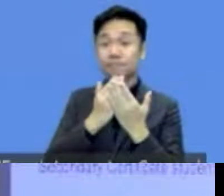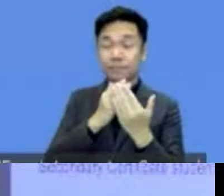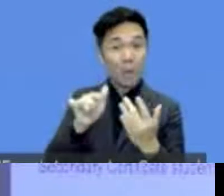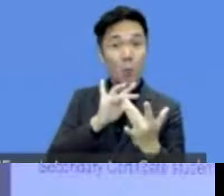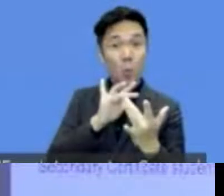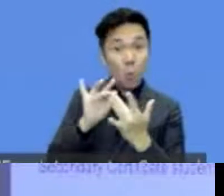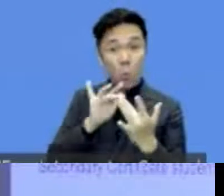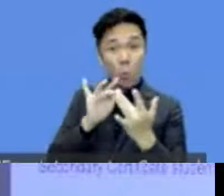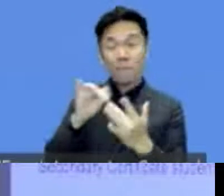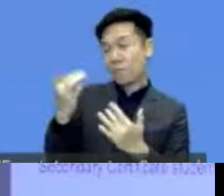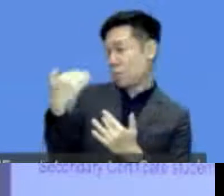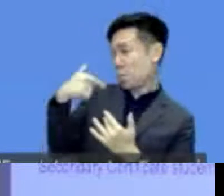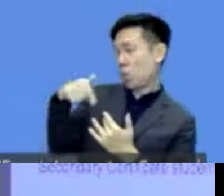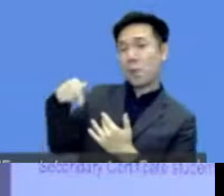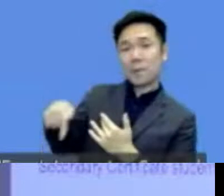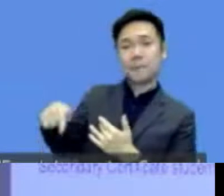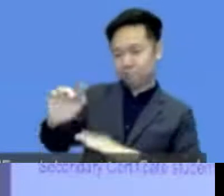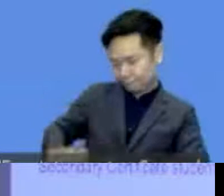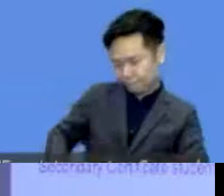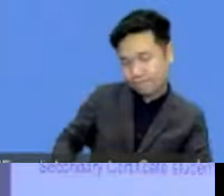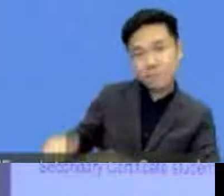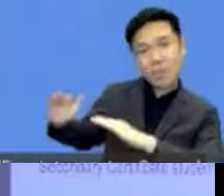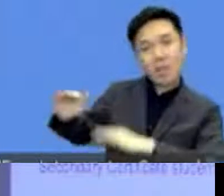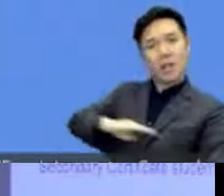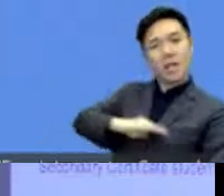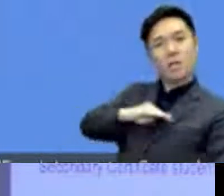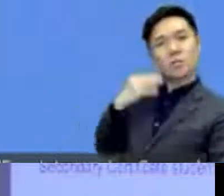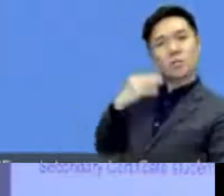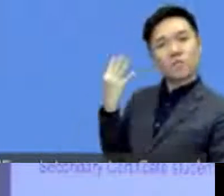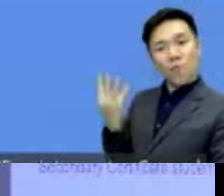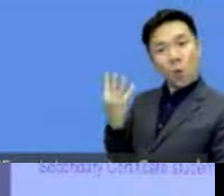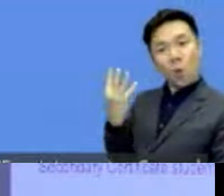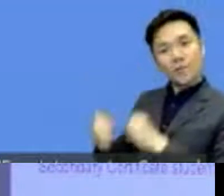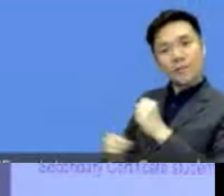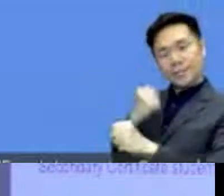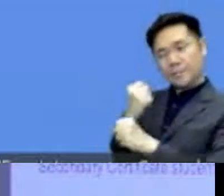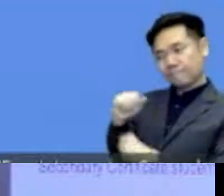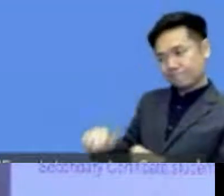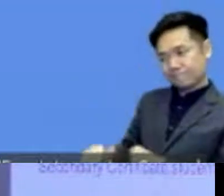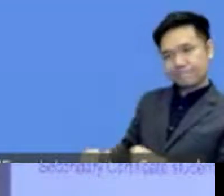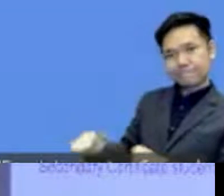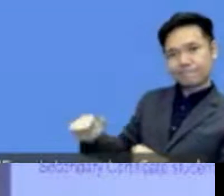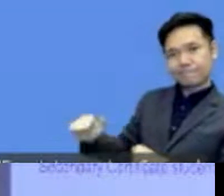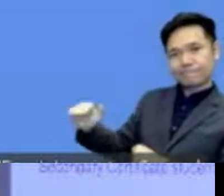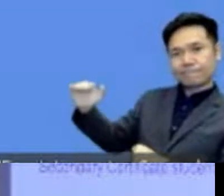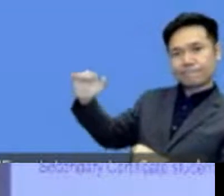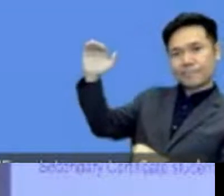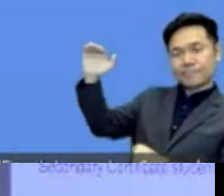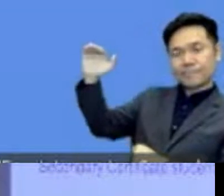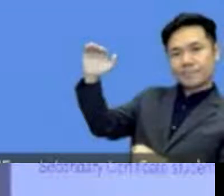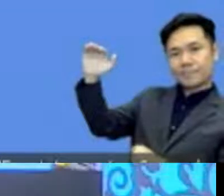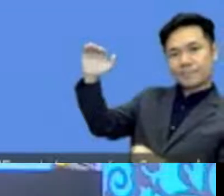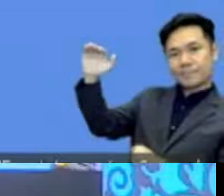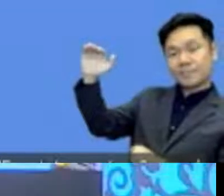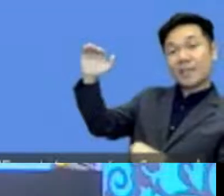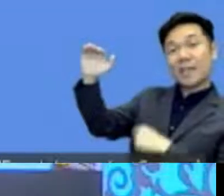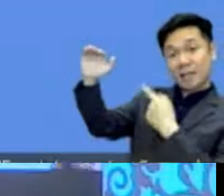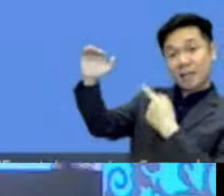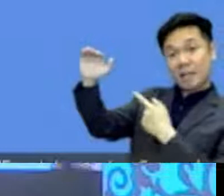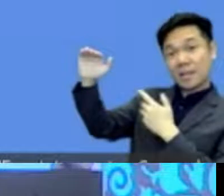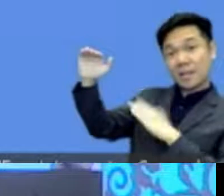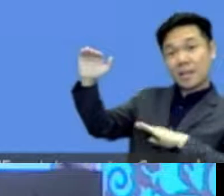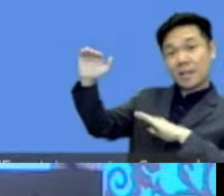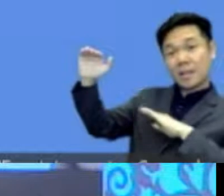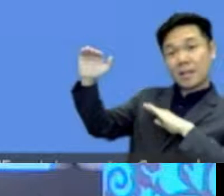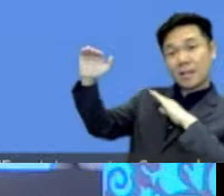childhood learners who are about 4 years old all the way through to the year 12 students who are